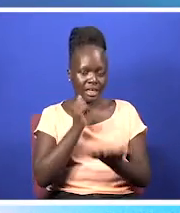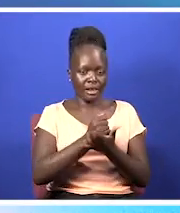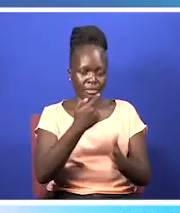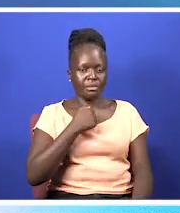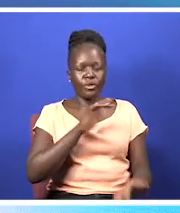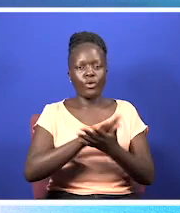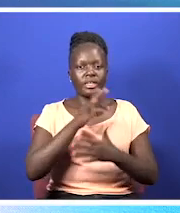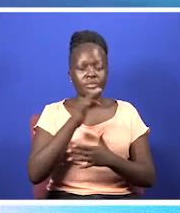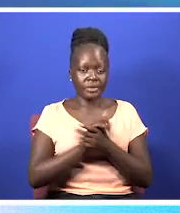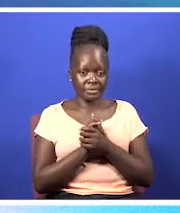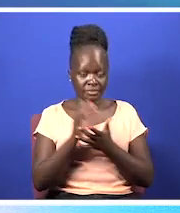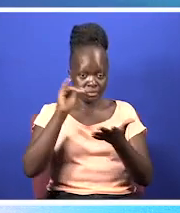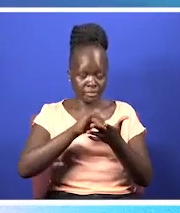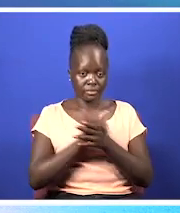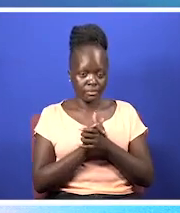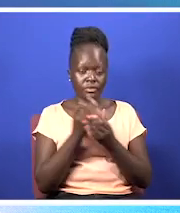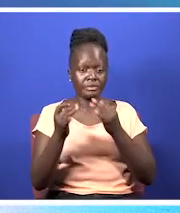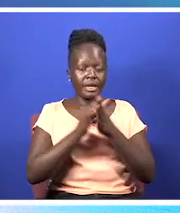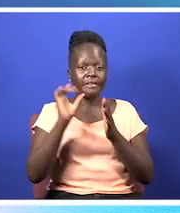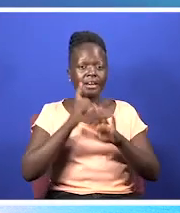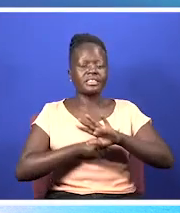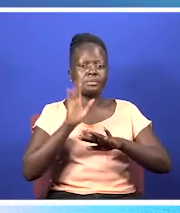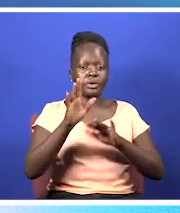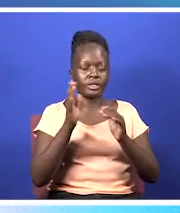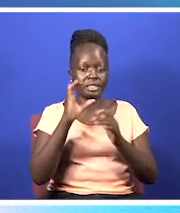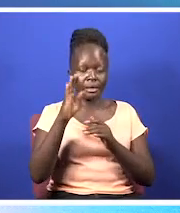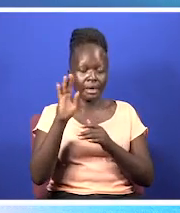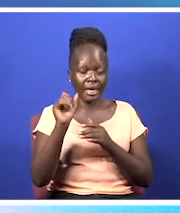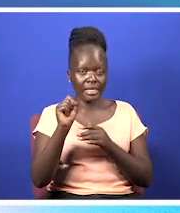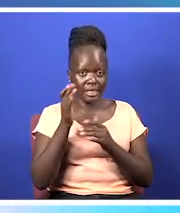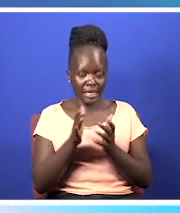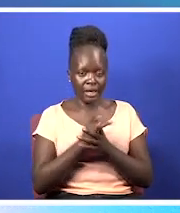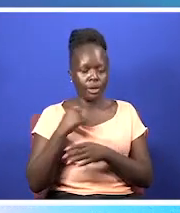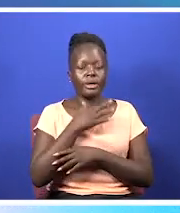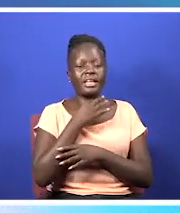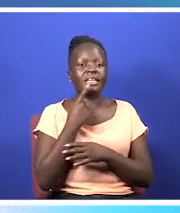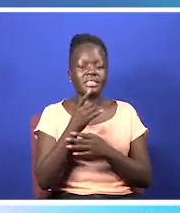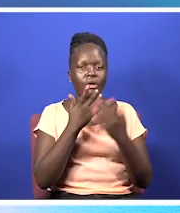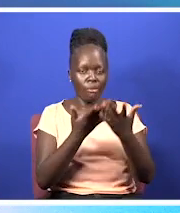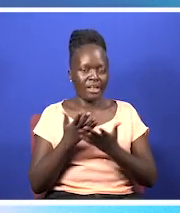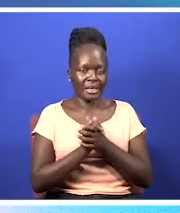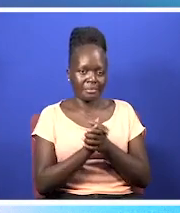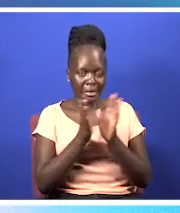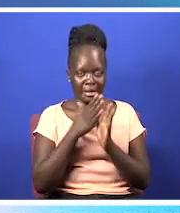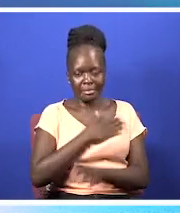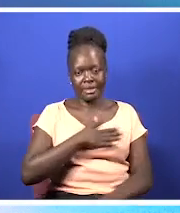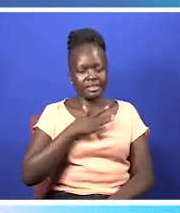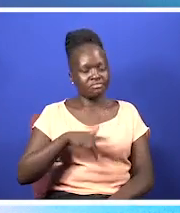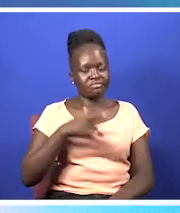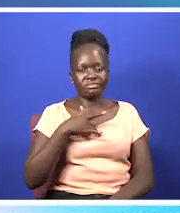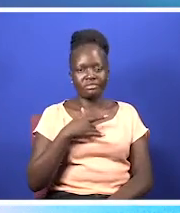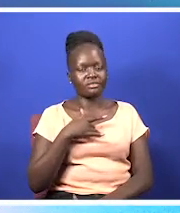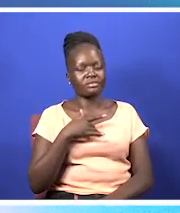Me, Holy Spirit. Once again, if this is your first time with us on CBS, we would like to say welcome and please